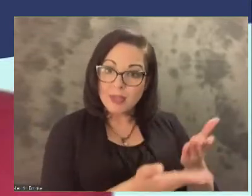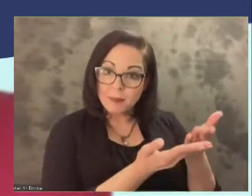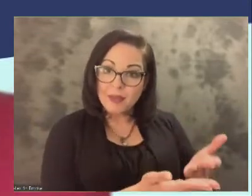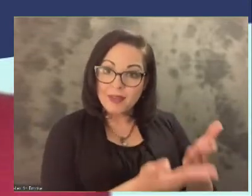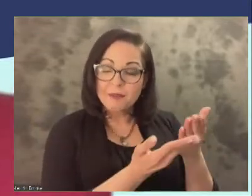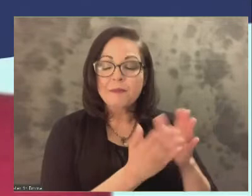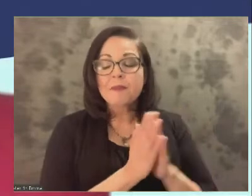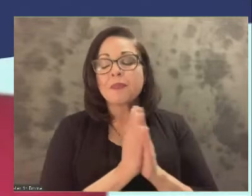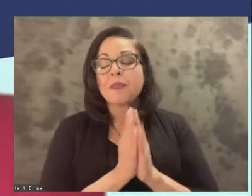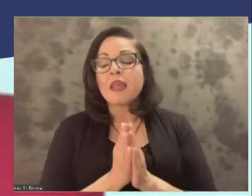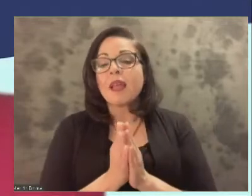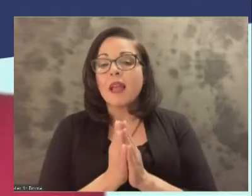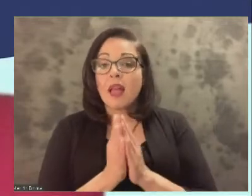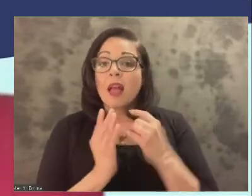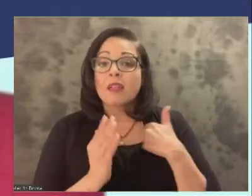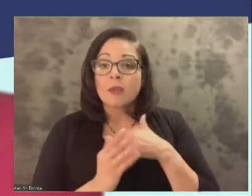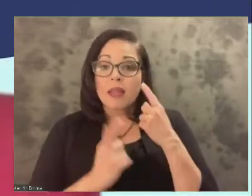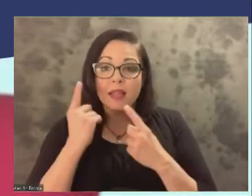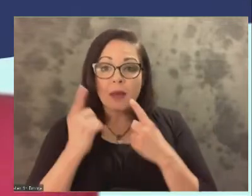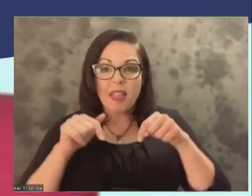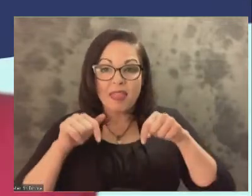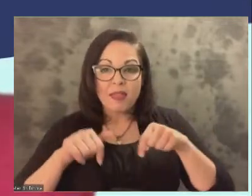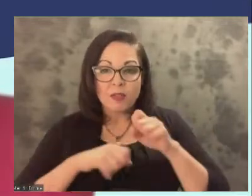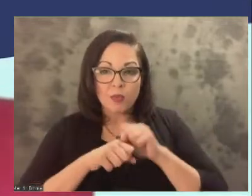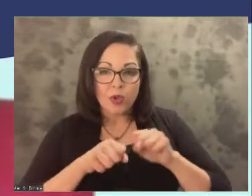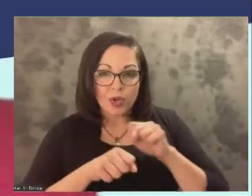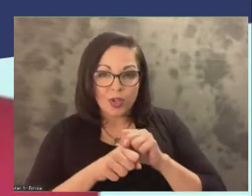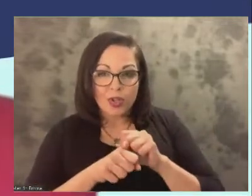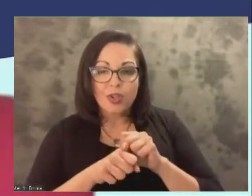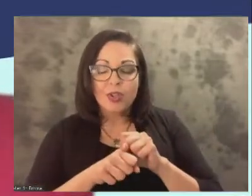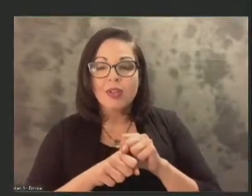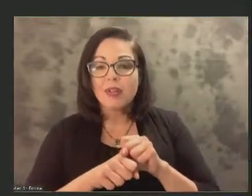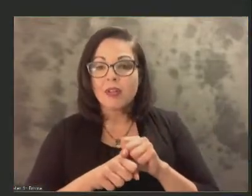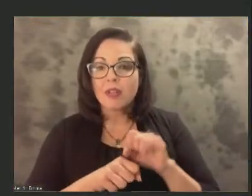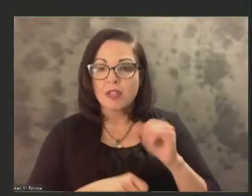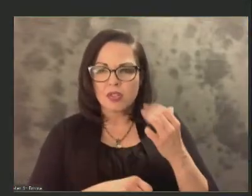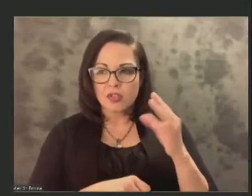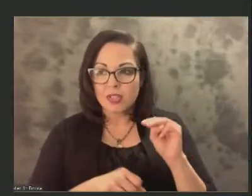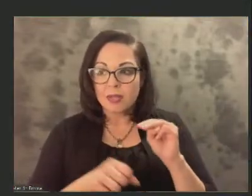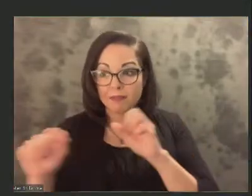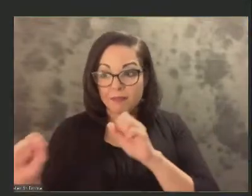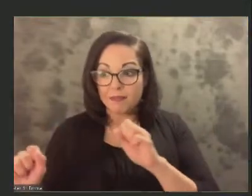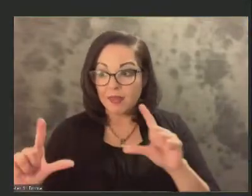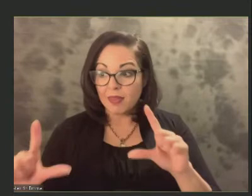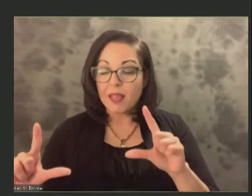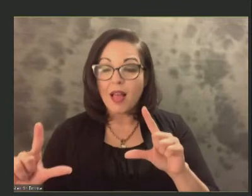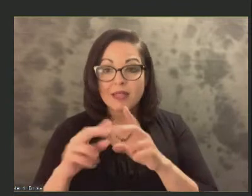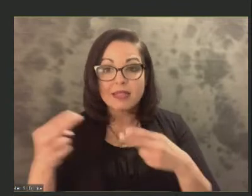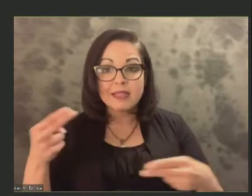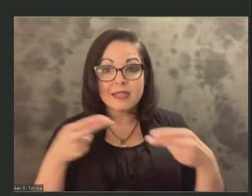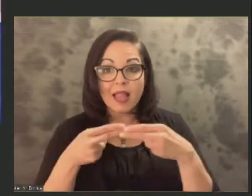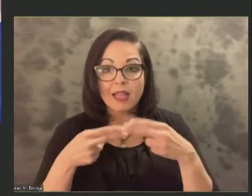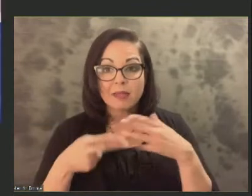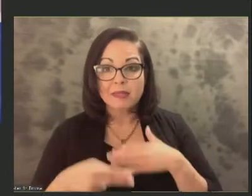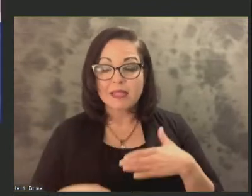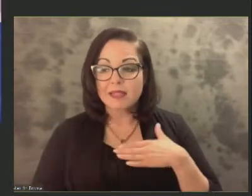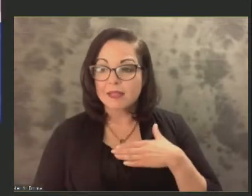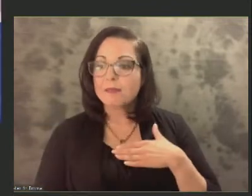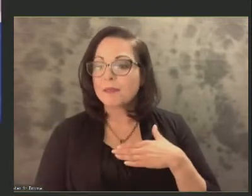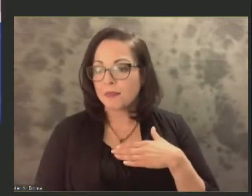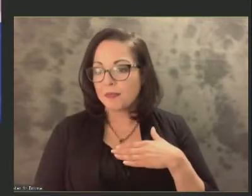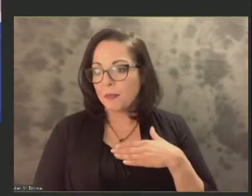As we think about this work, Jamie, could you move to the next slide, please? Thank